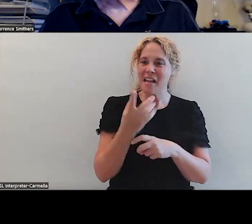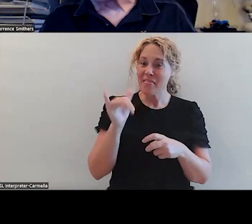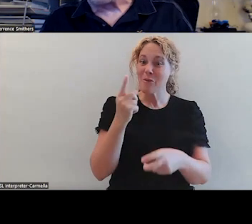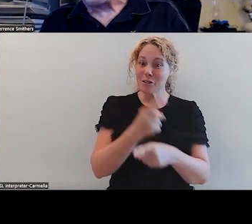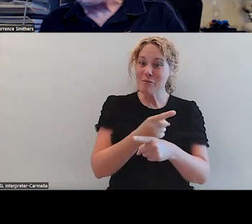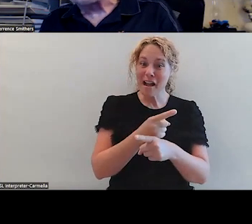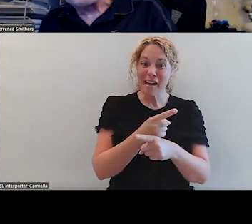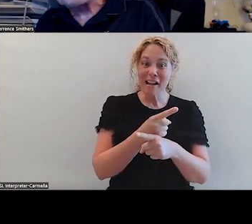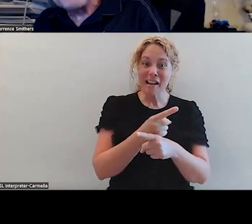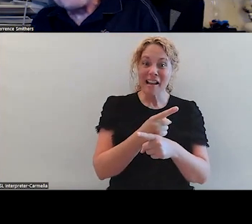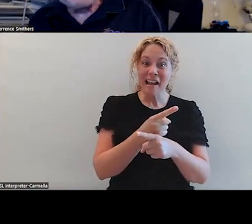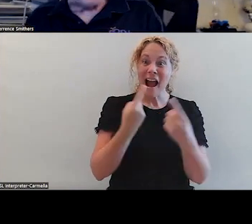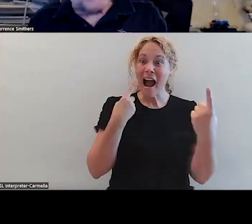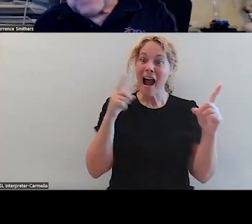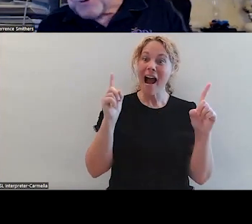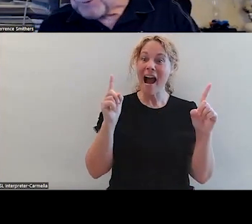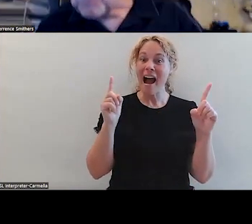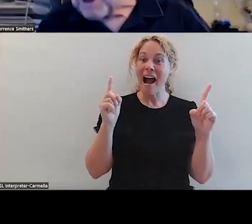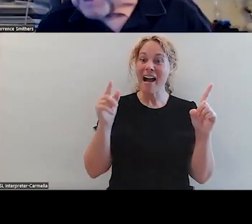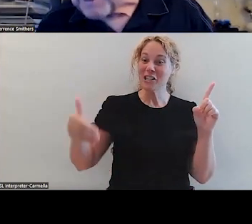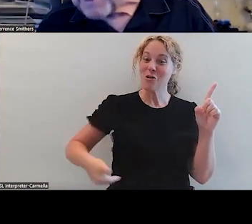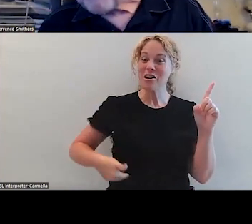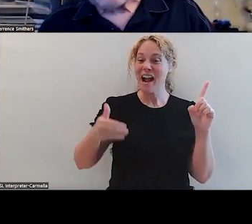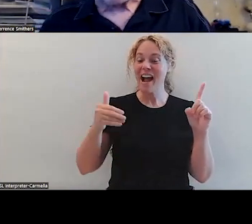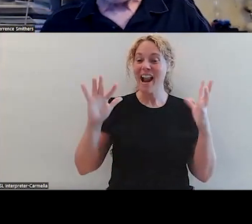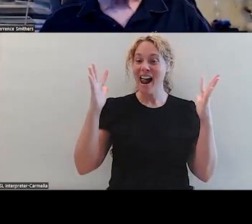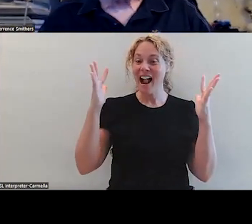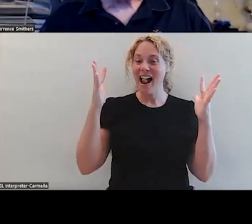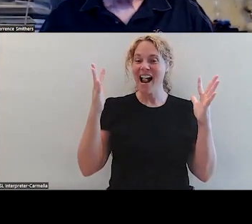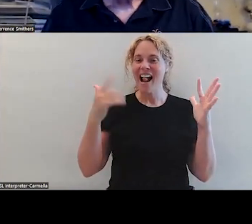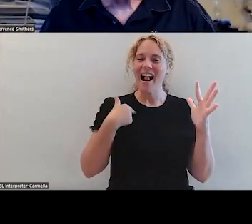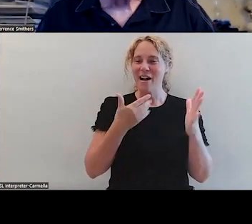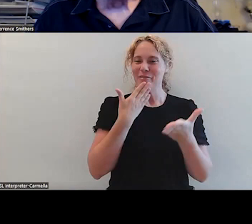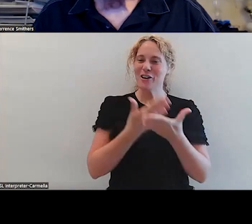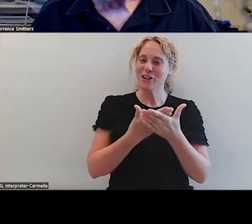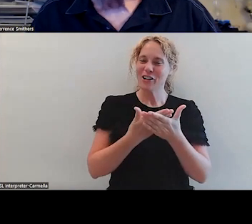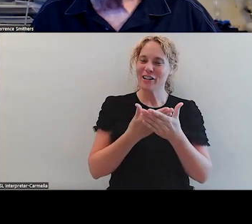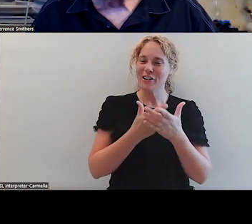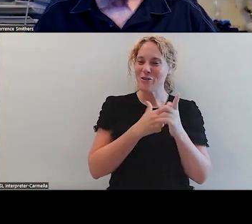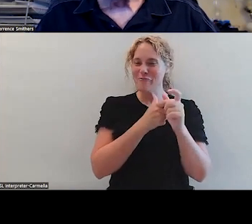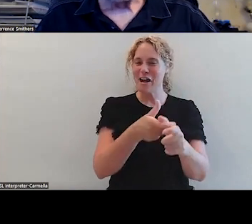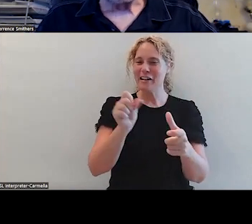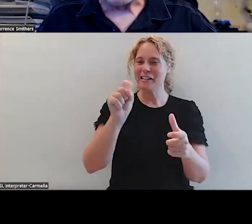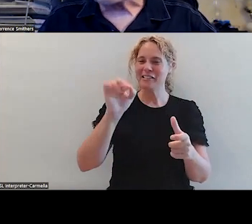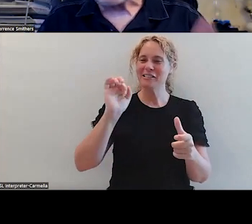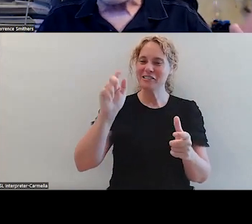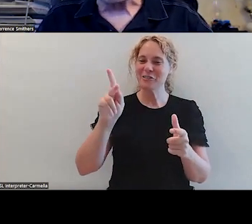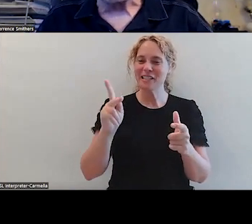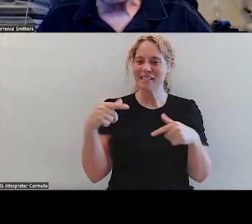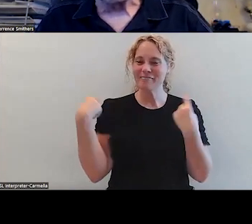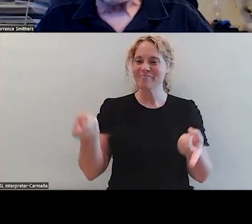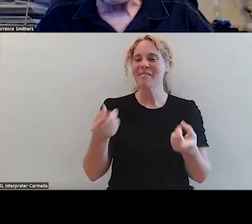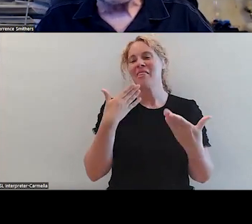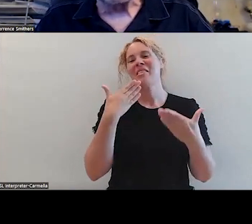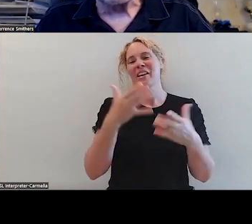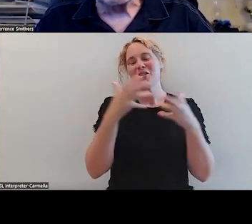should have gone with your gut. My gut, I had a great running streak, and now I but thank you